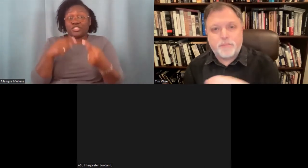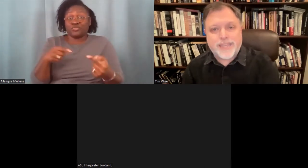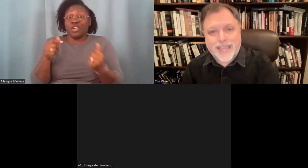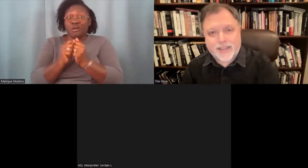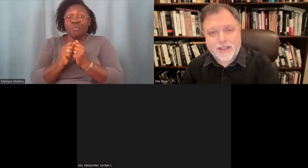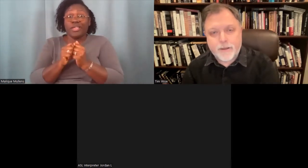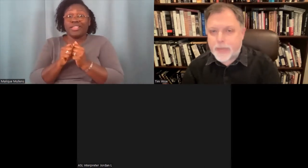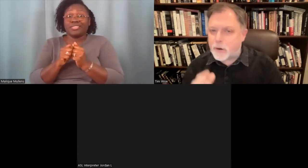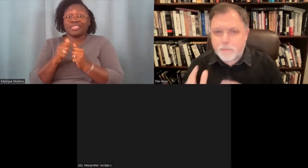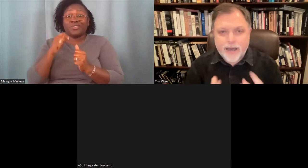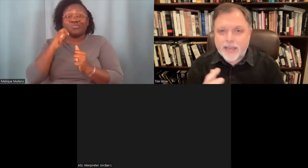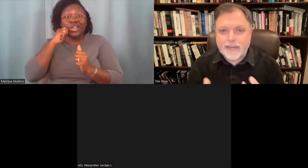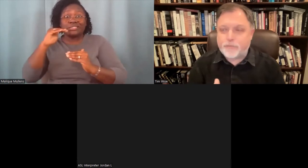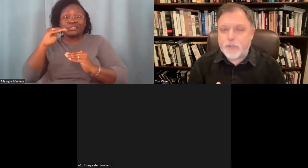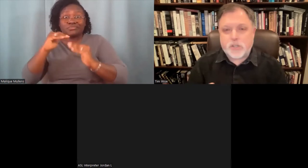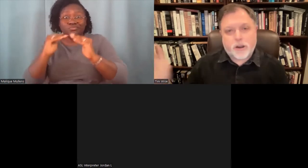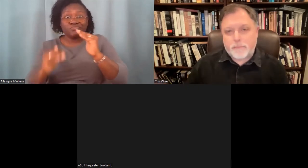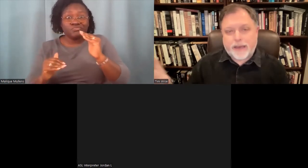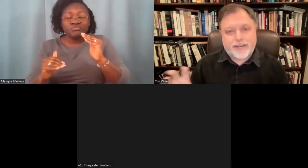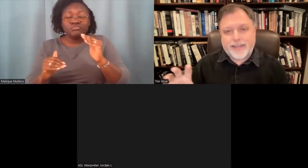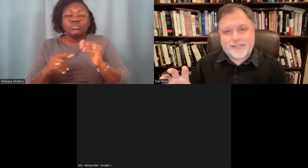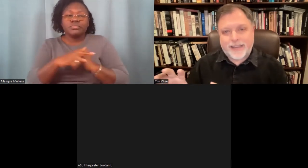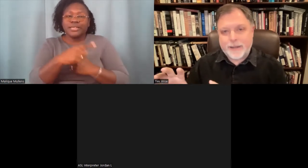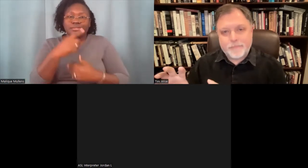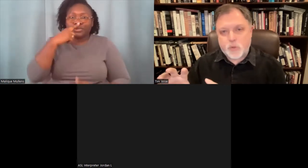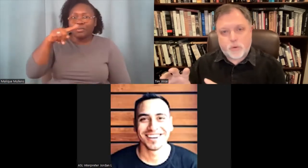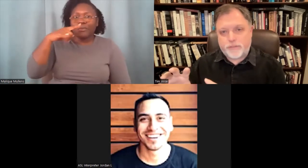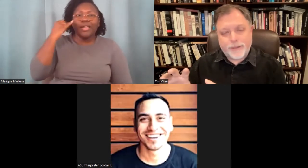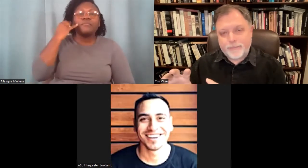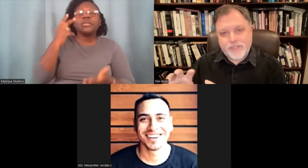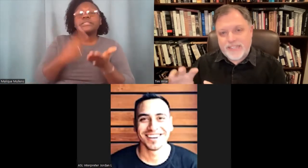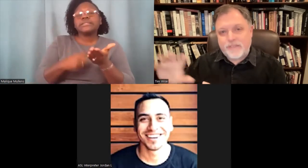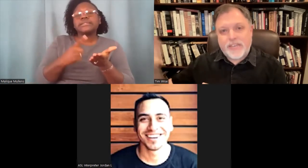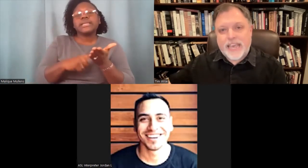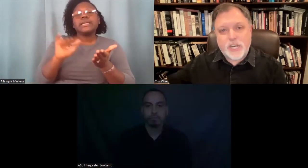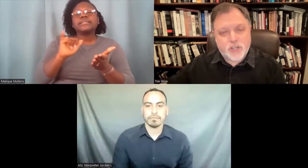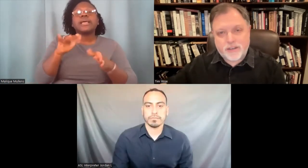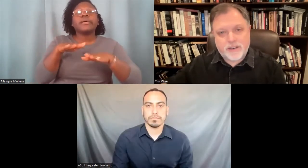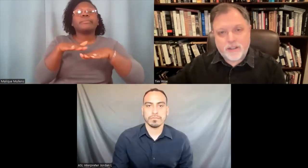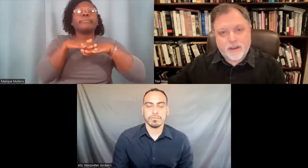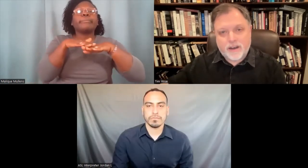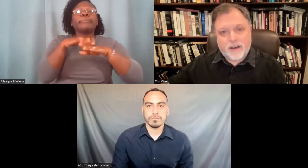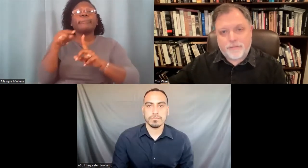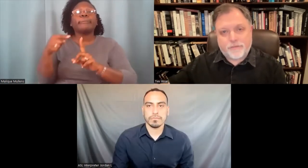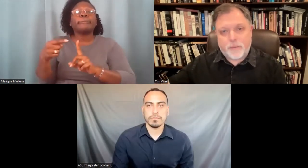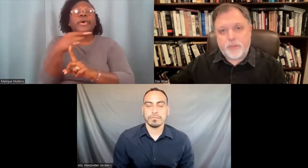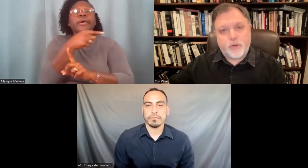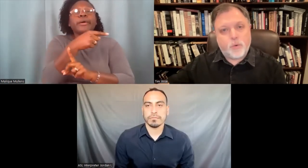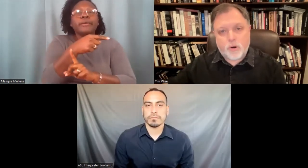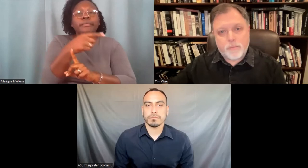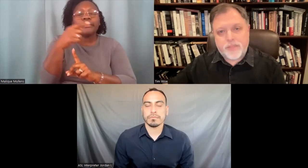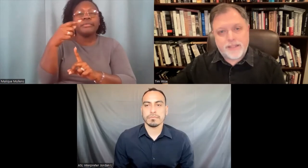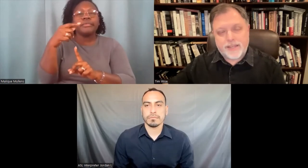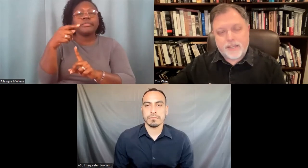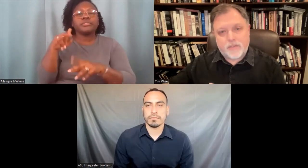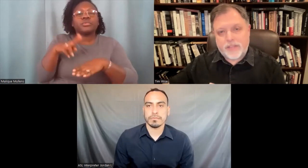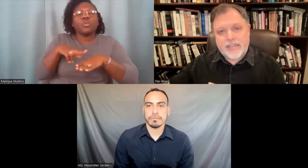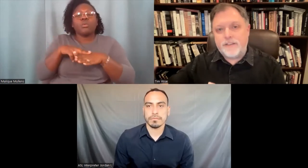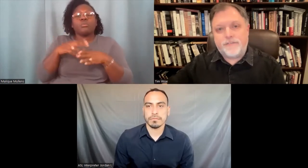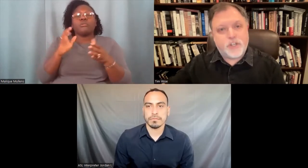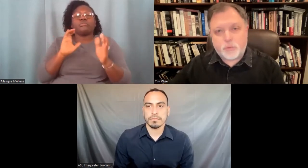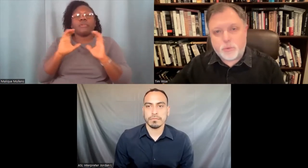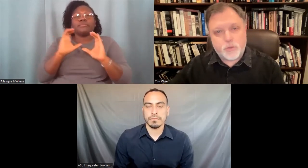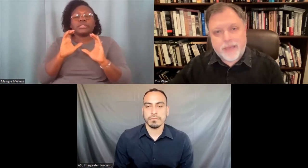from the beginning. They don't mind if we talk about it as a sort of deviation from the norm